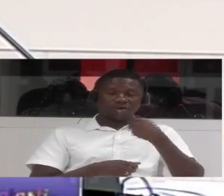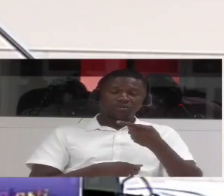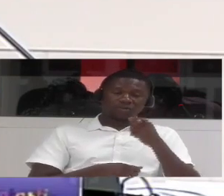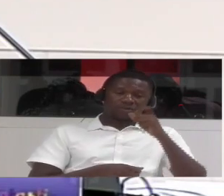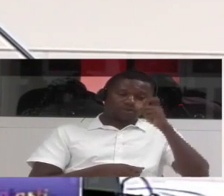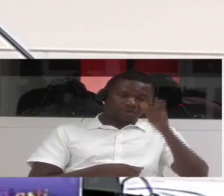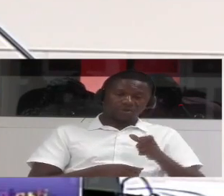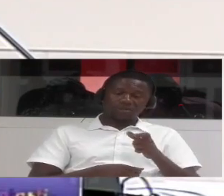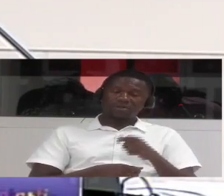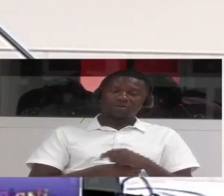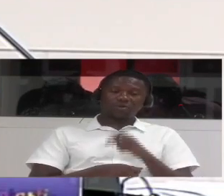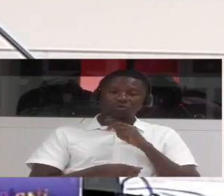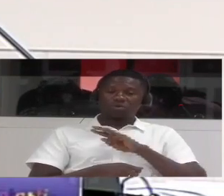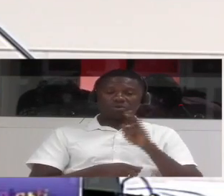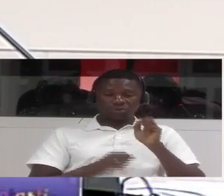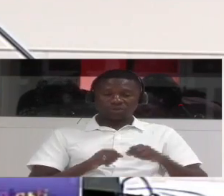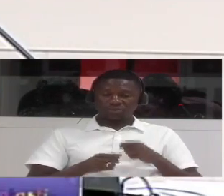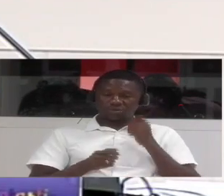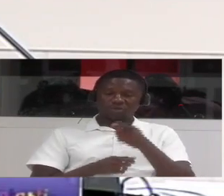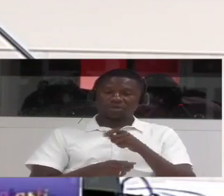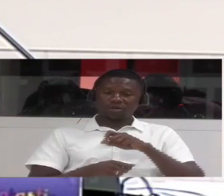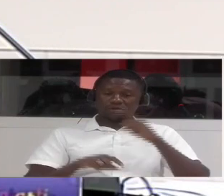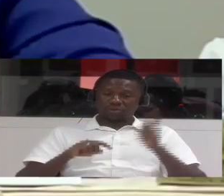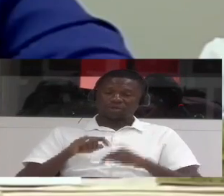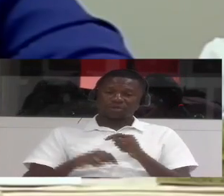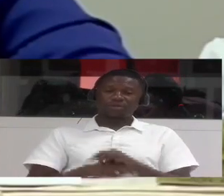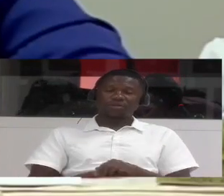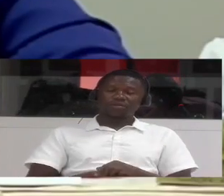able to pay their fines. Now,